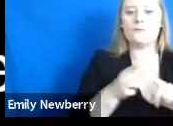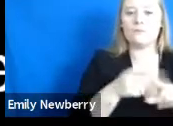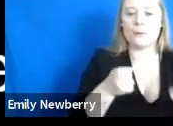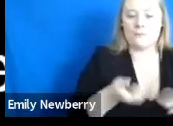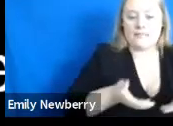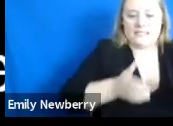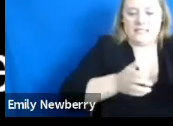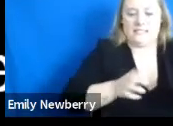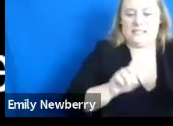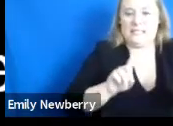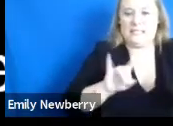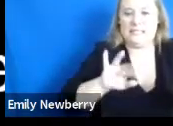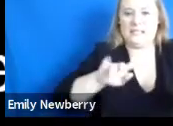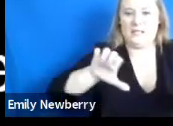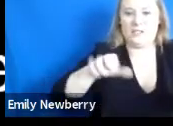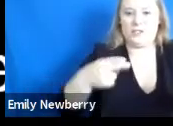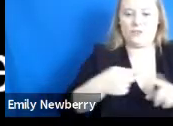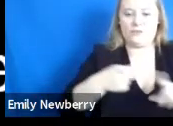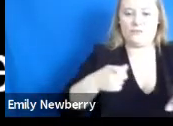the watershed.